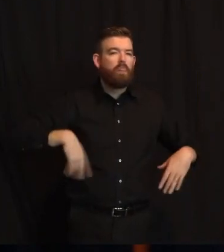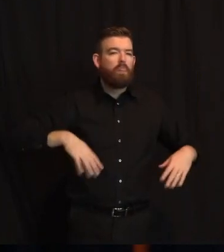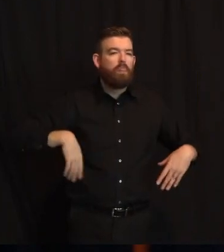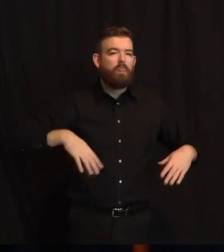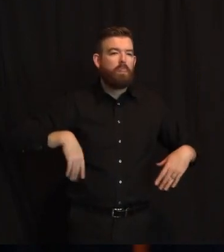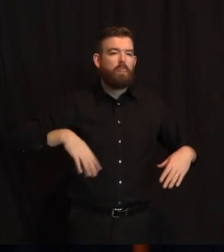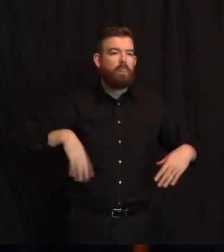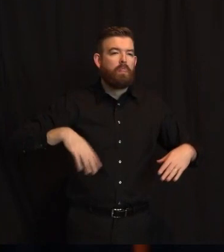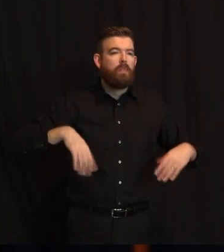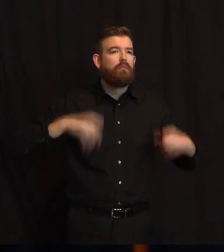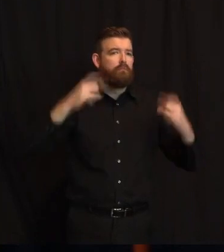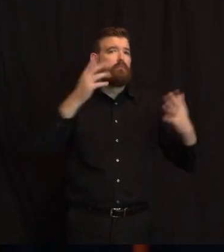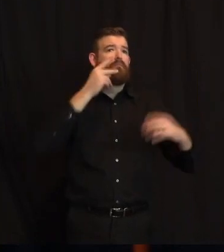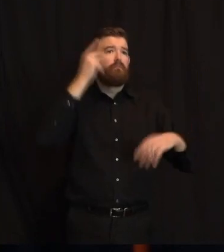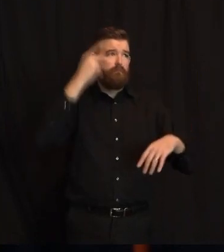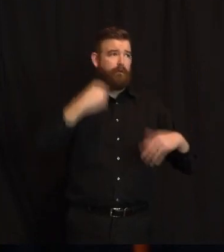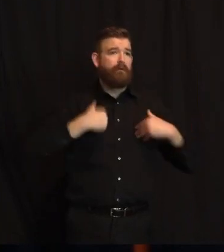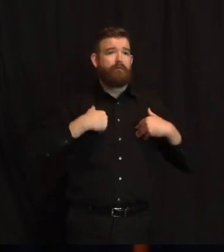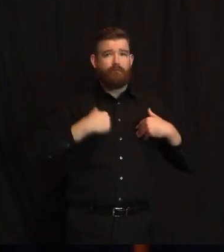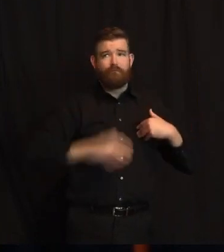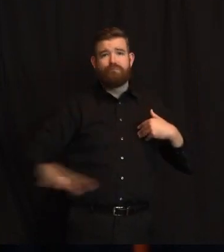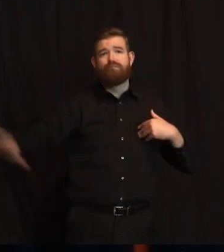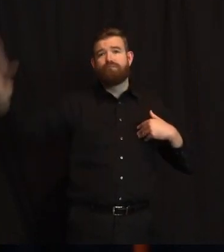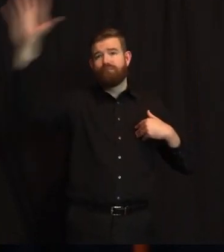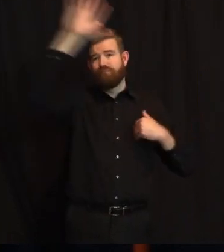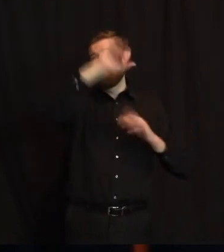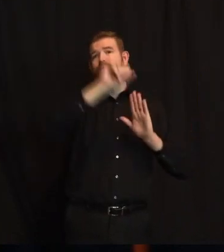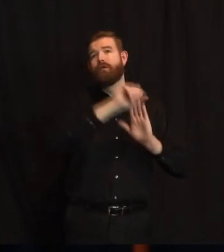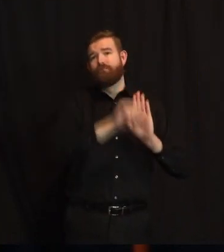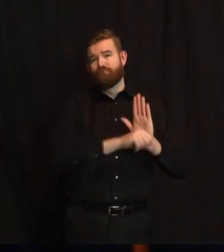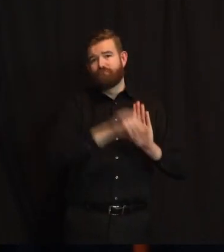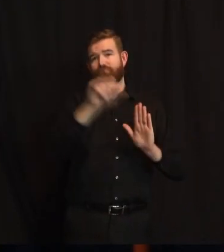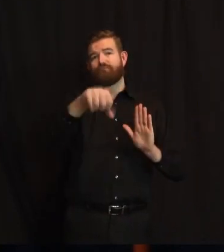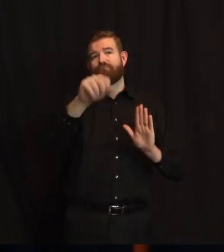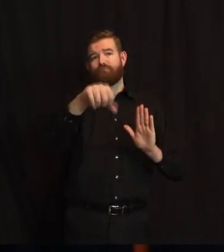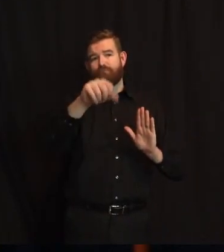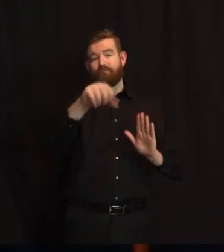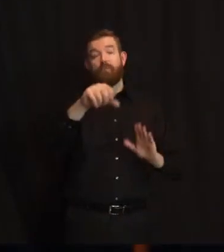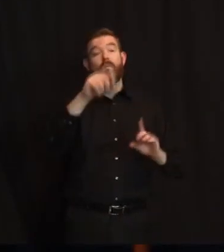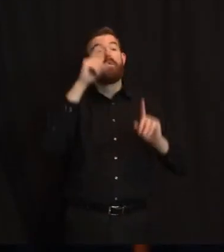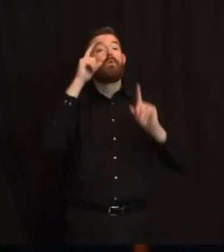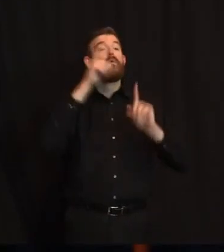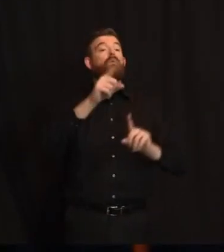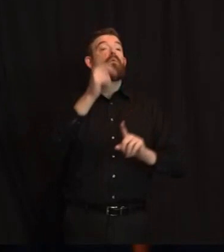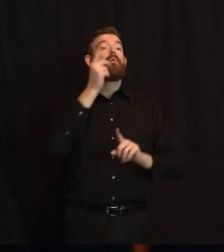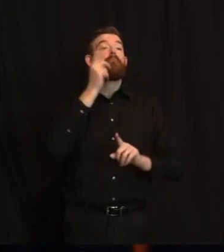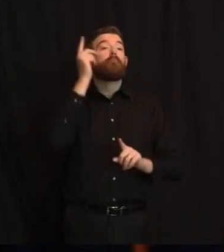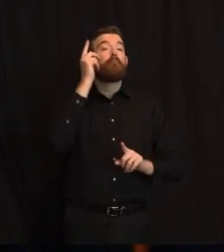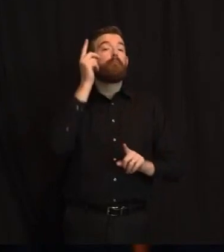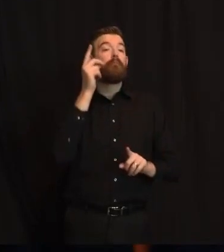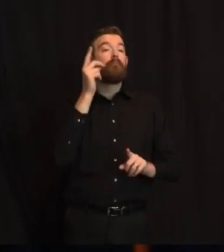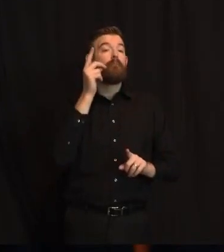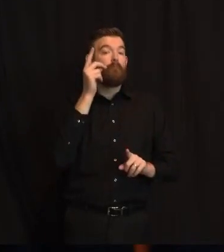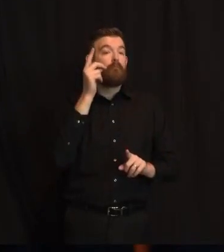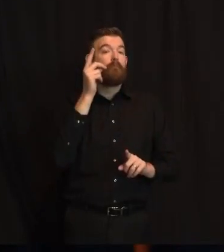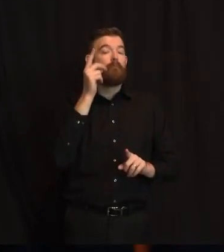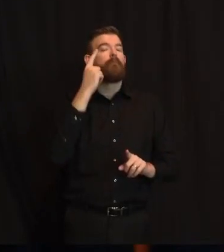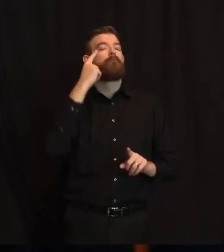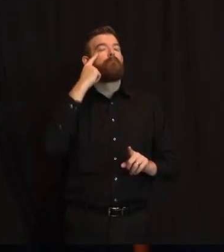are available throughout the state. That's primarily for healthcare workers who, for whatever reasons, maybe they're